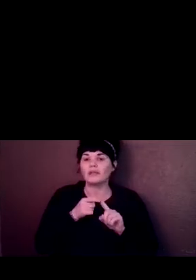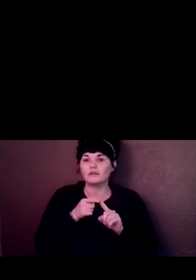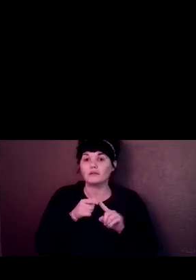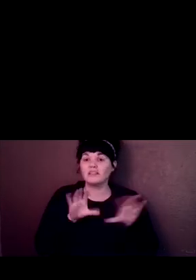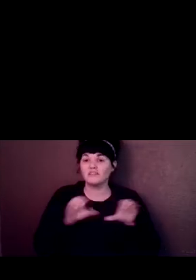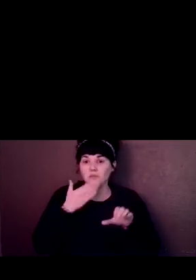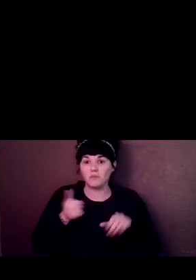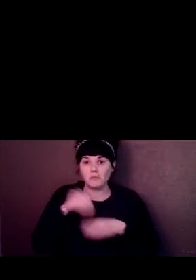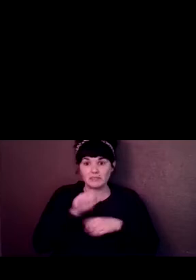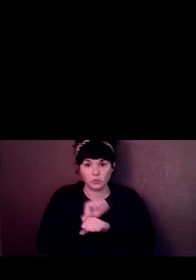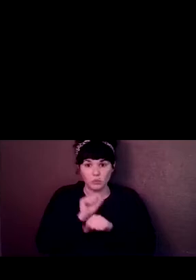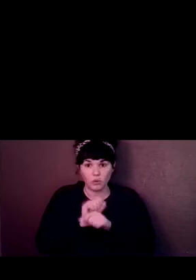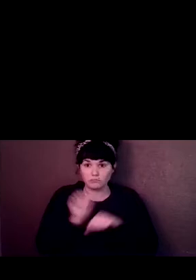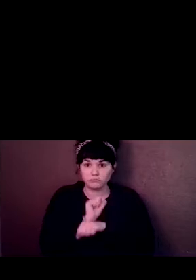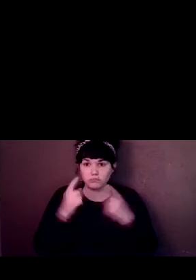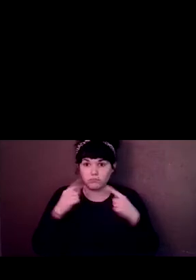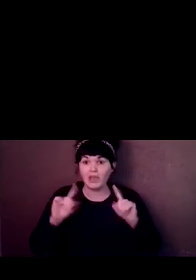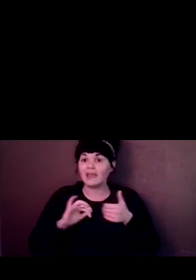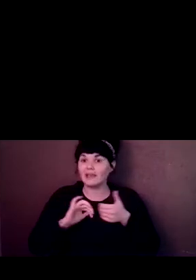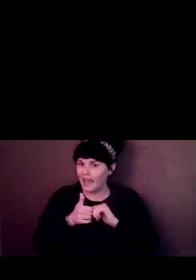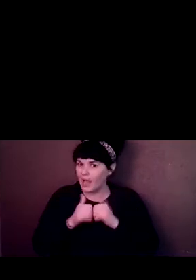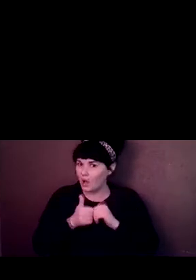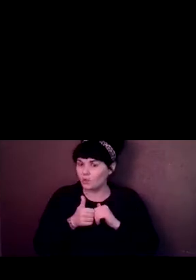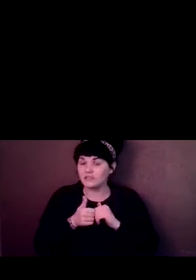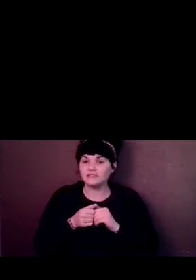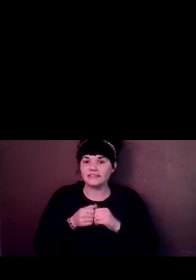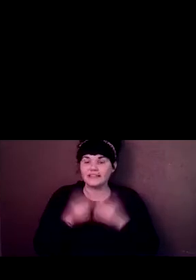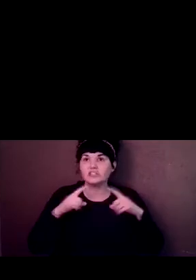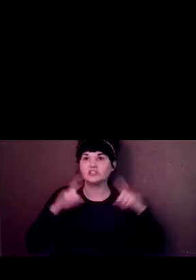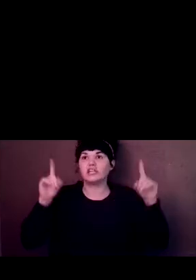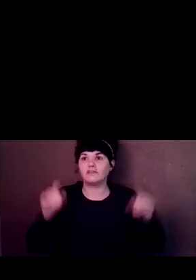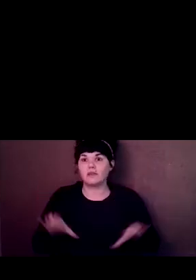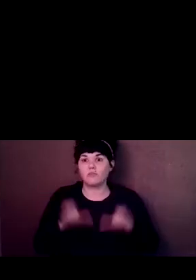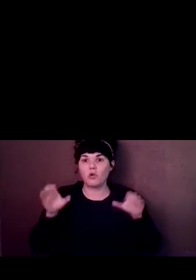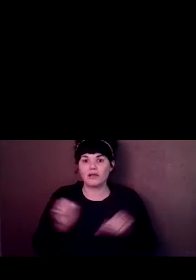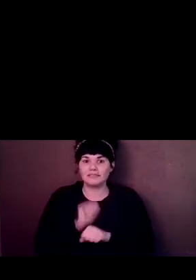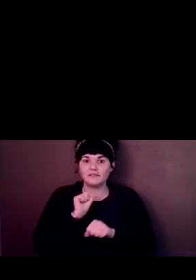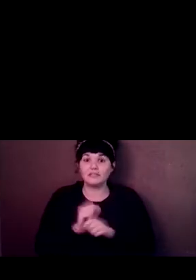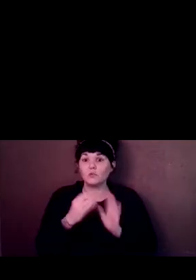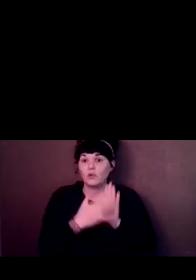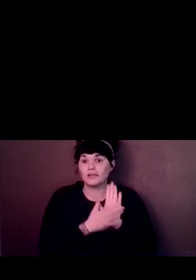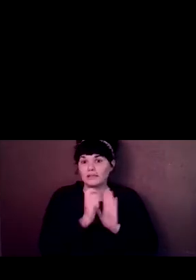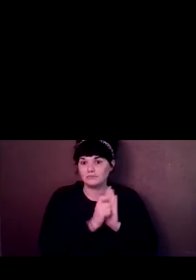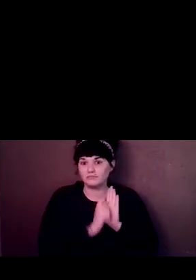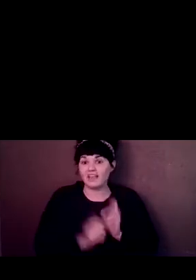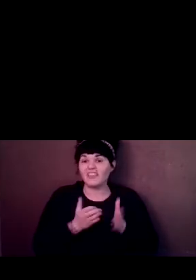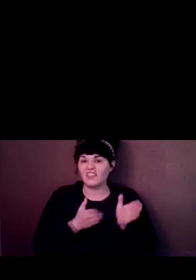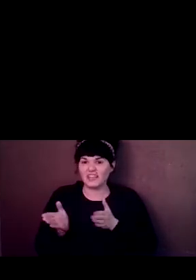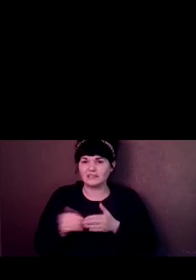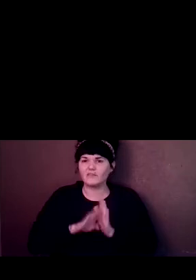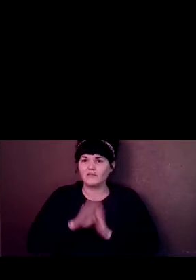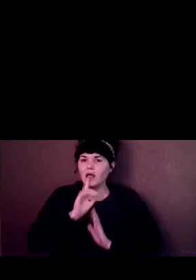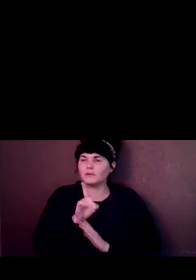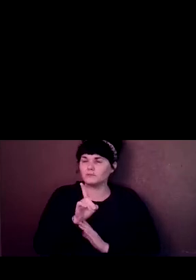and how they achieve that productivity. So write these things down and come up with a strategic and intentional plan